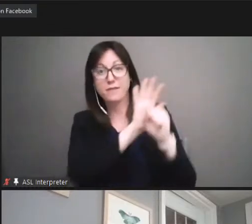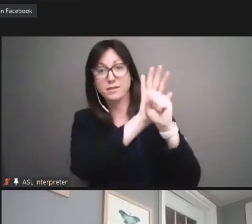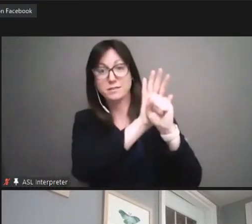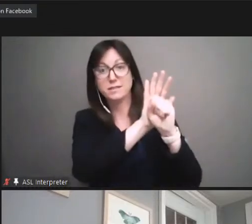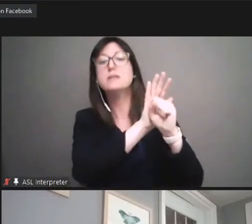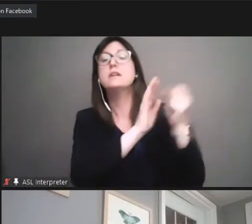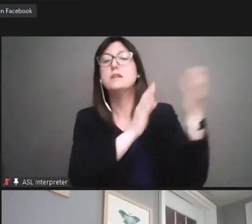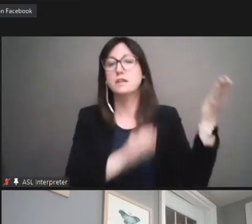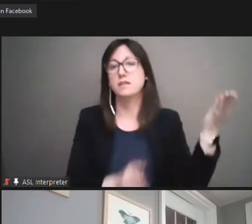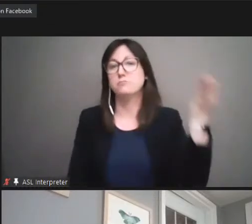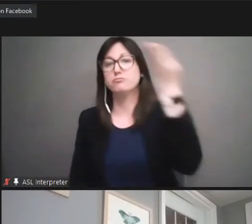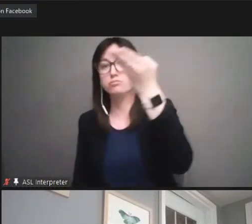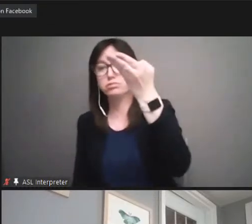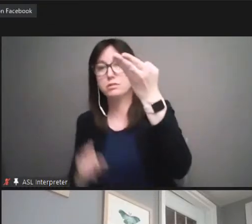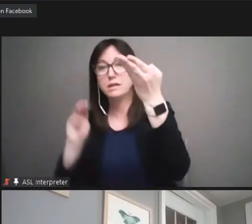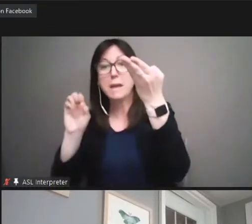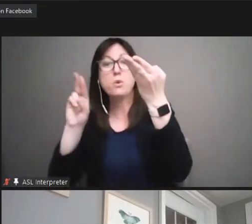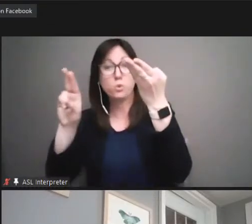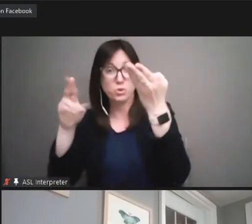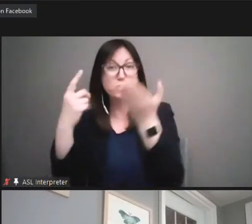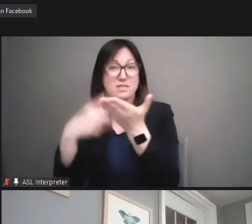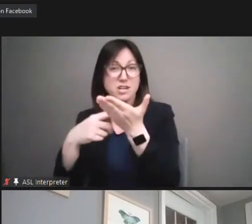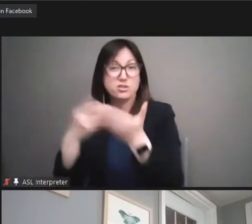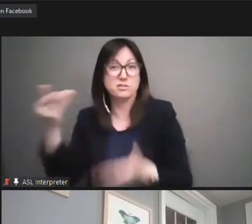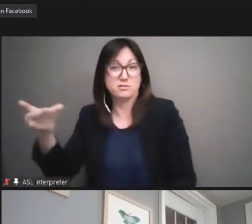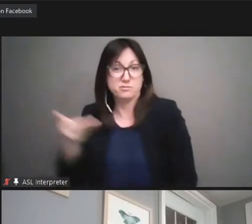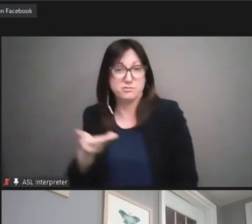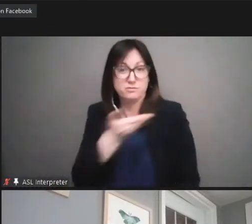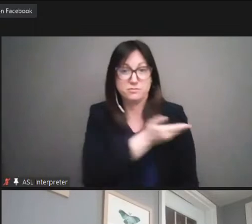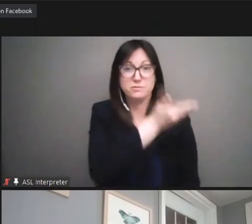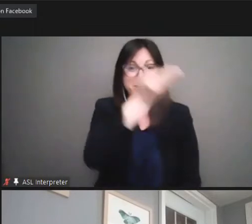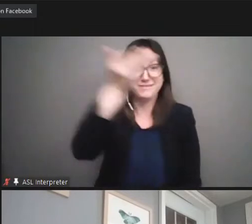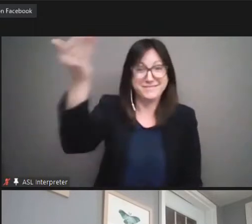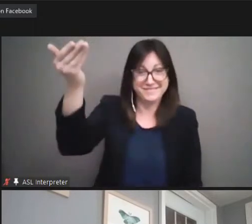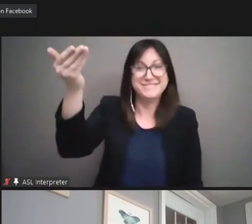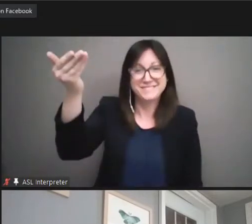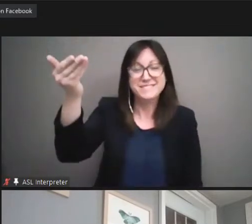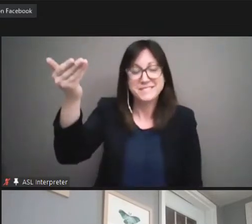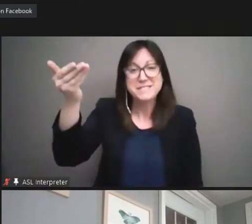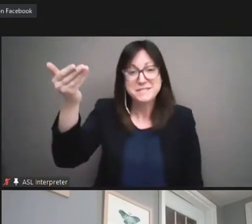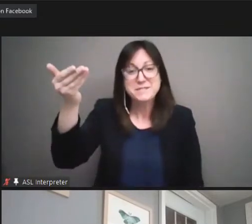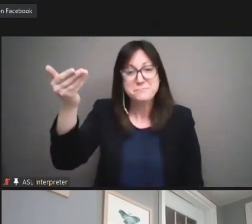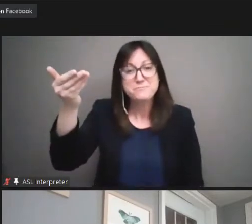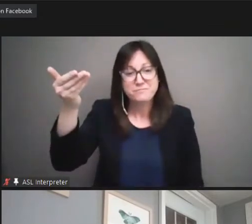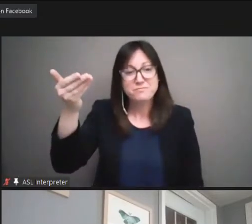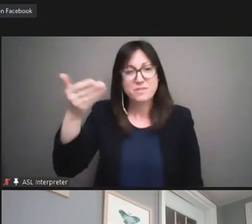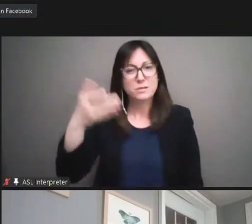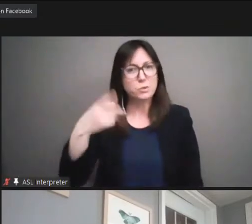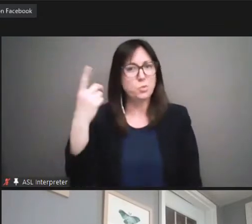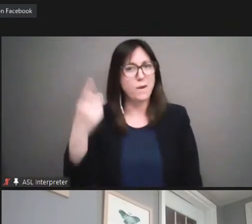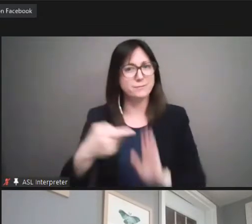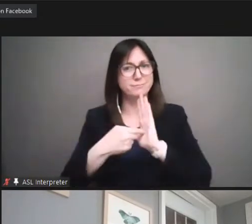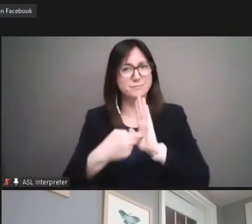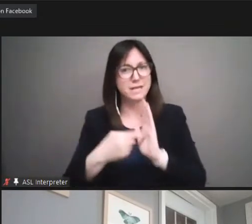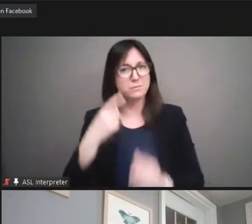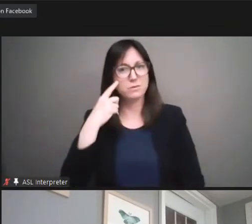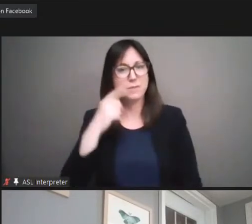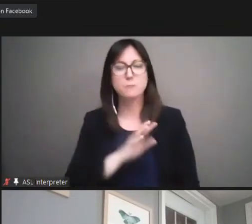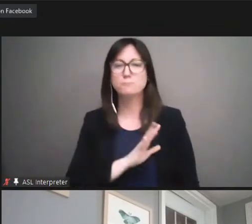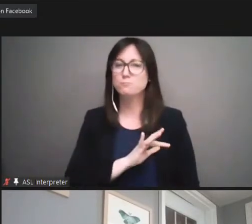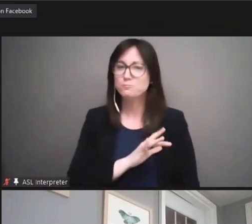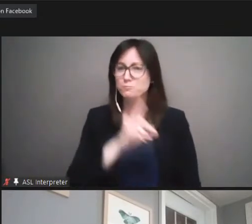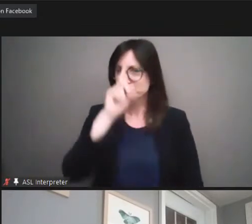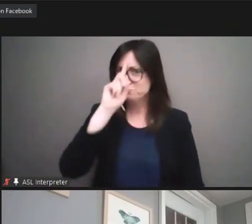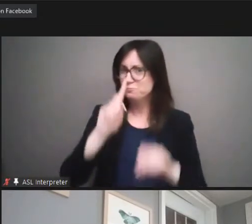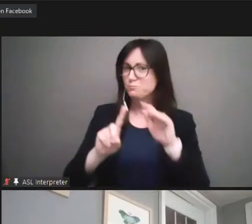into the MOU discussions. So that was one of the first examples that I thought of in my